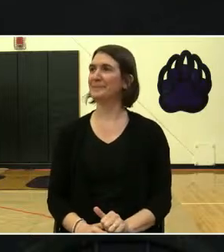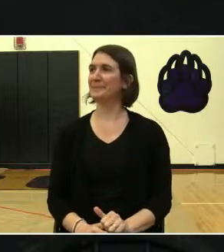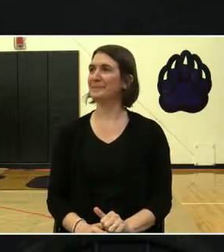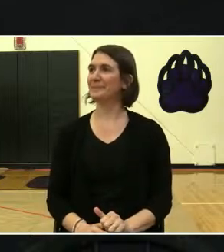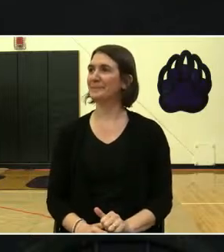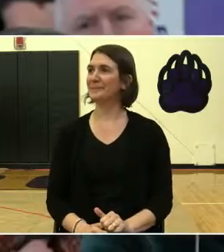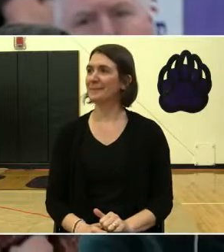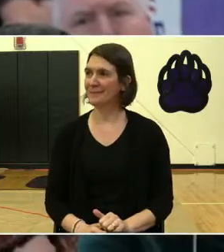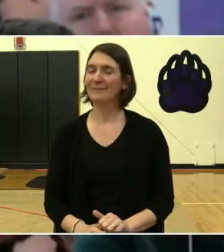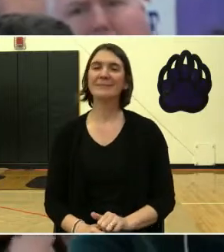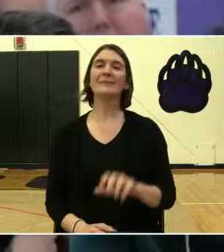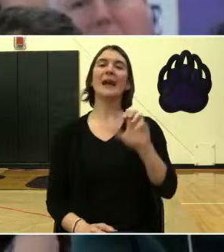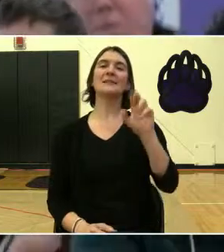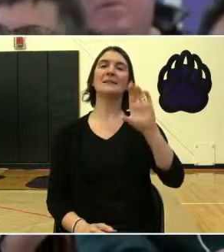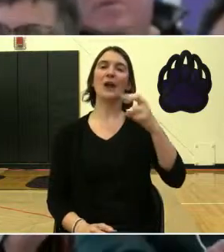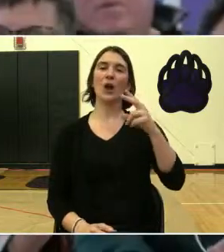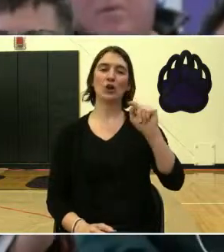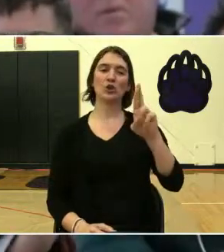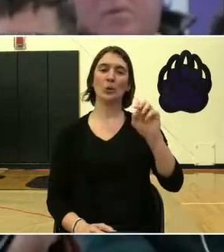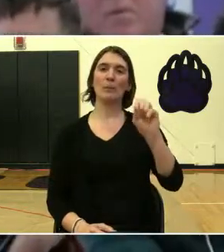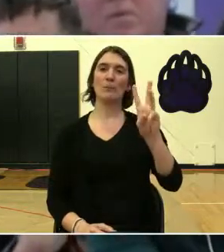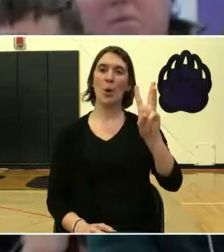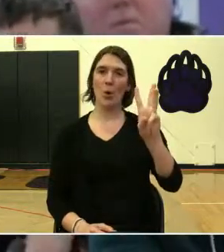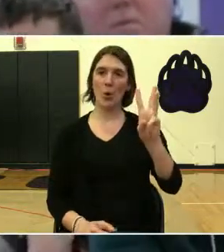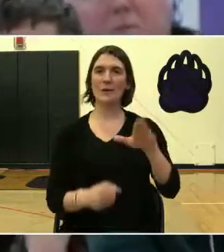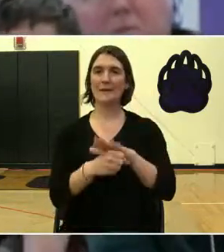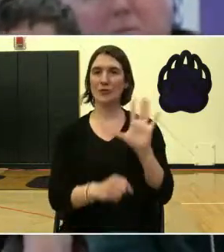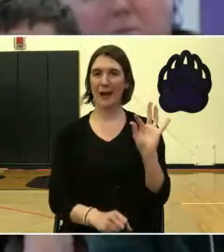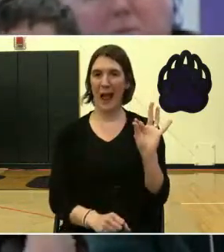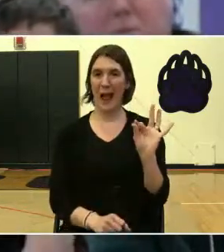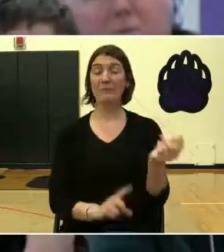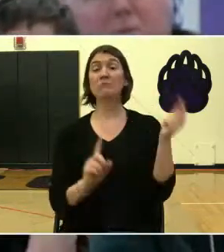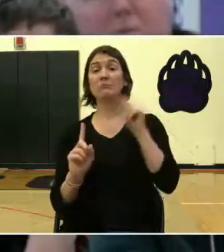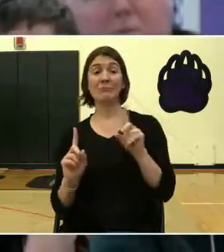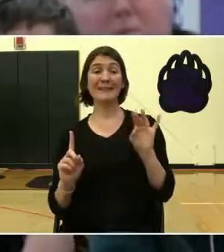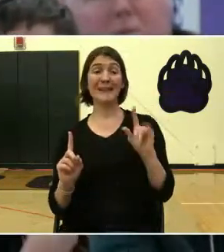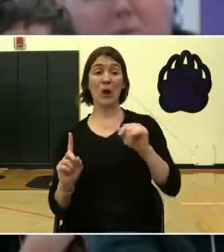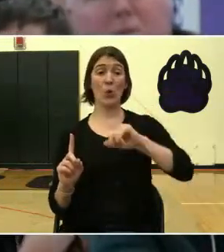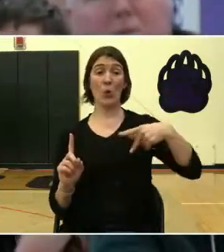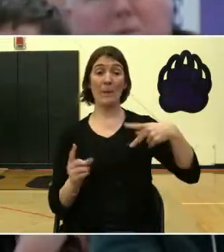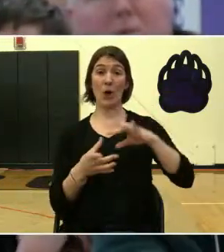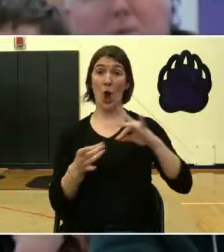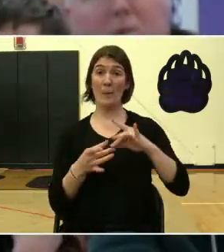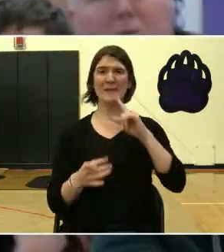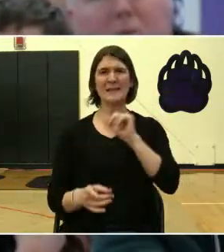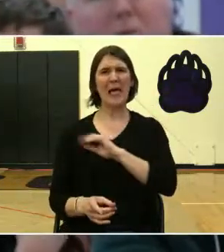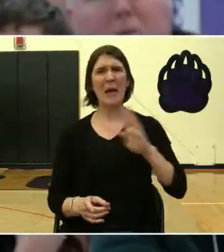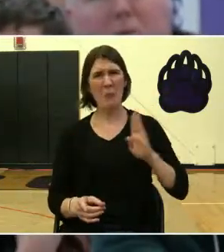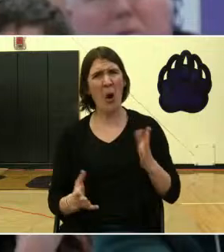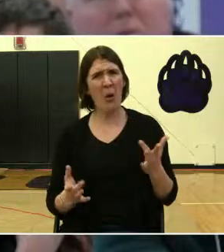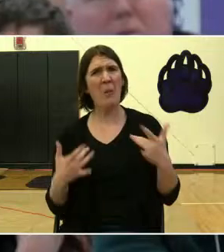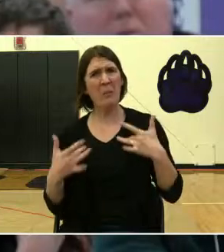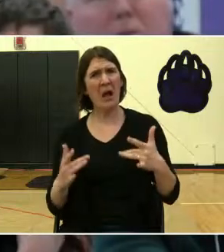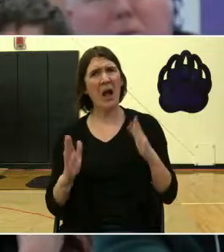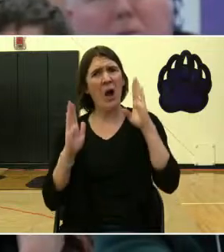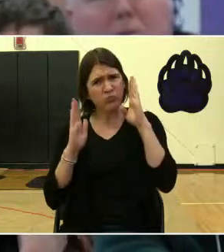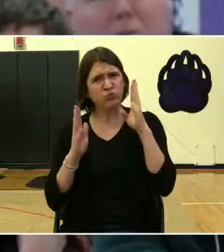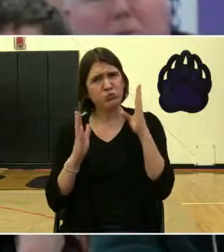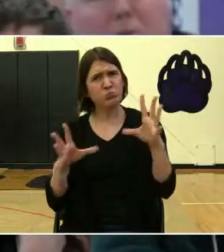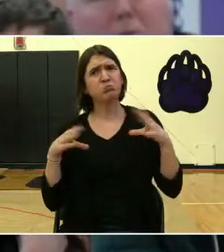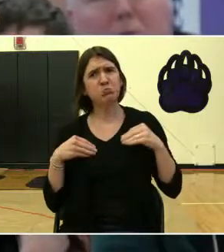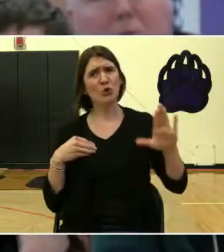dur Sarah turbo District 9 UM with regards to Mr quips comment that the select board has usually taken the